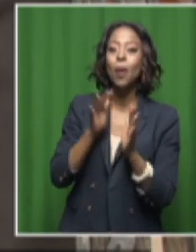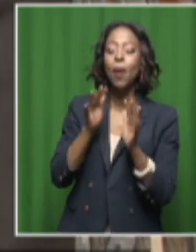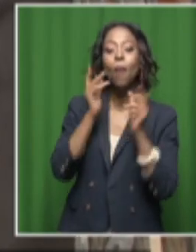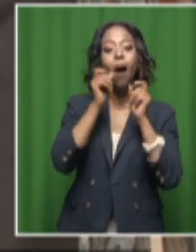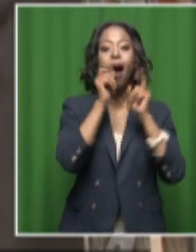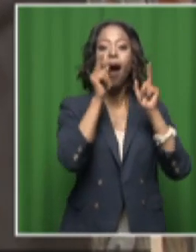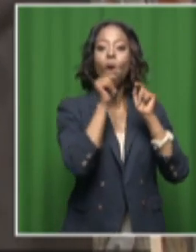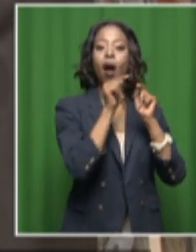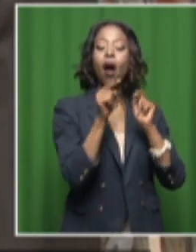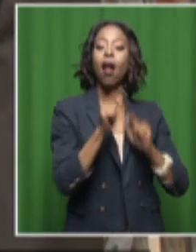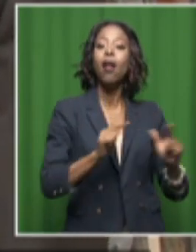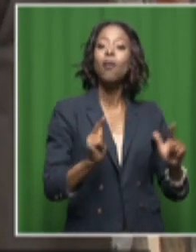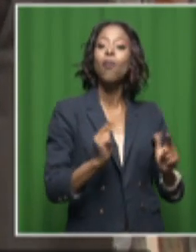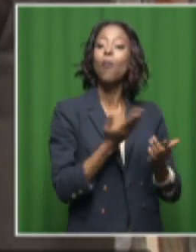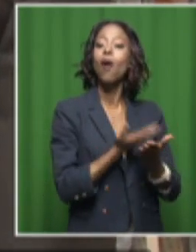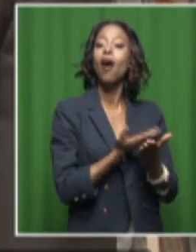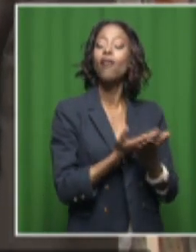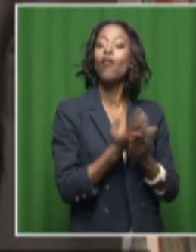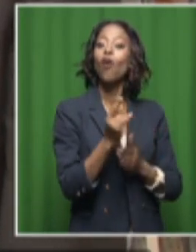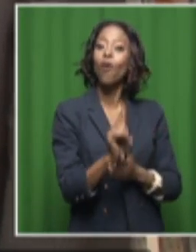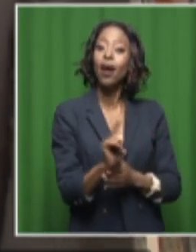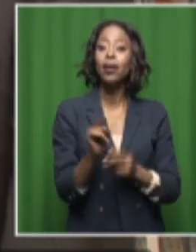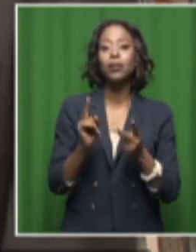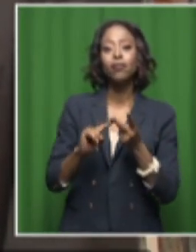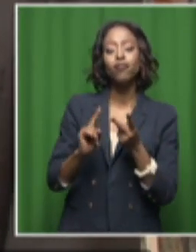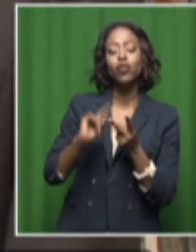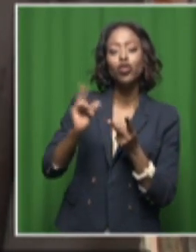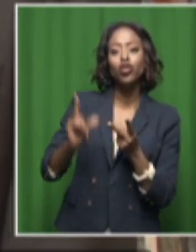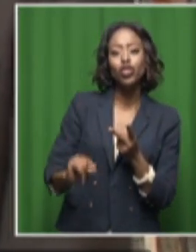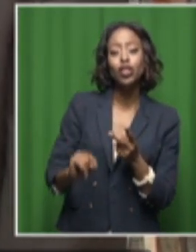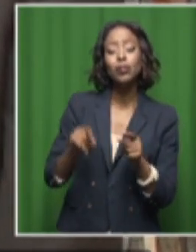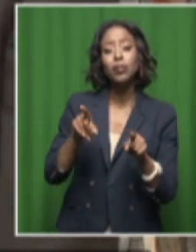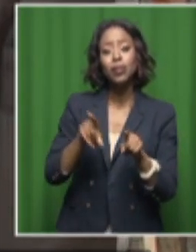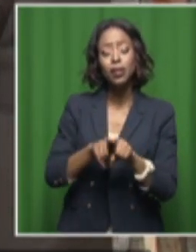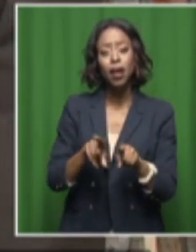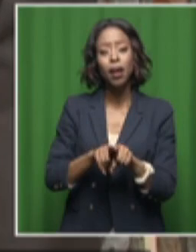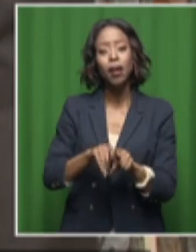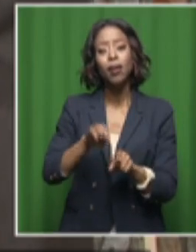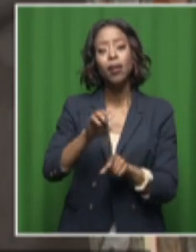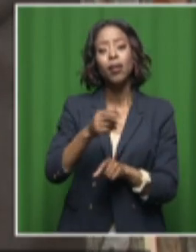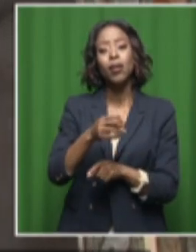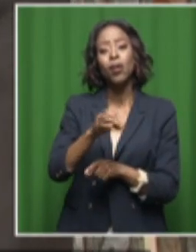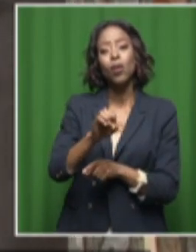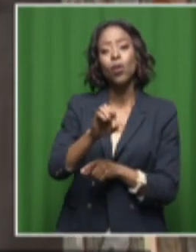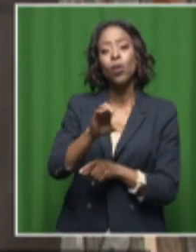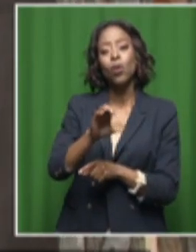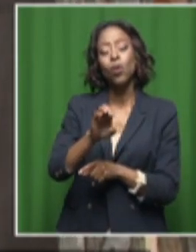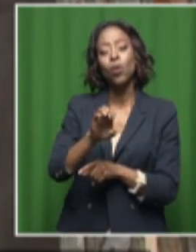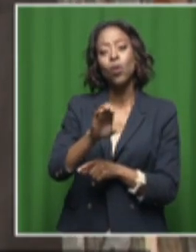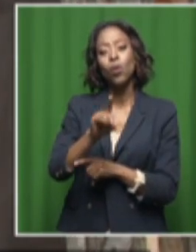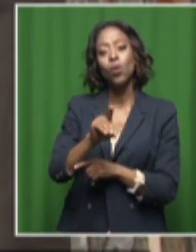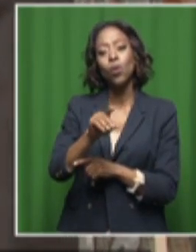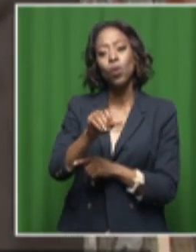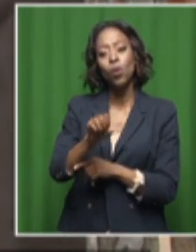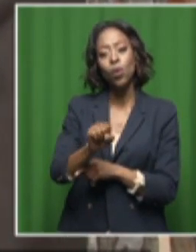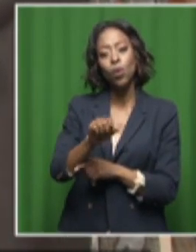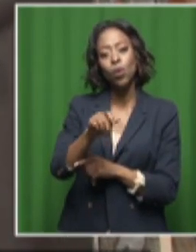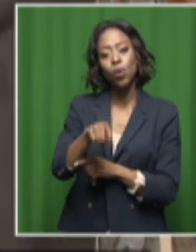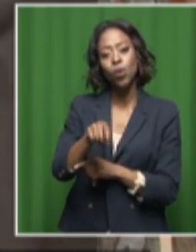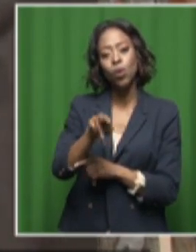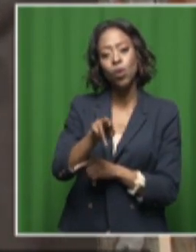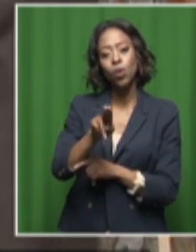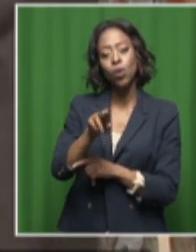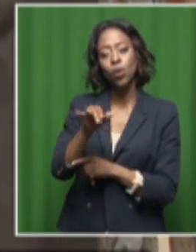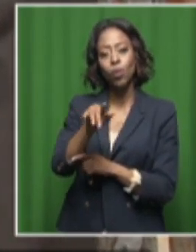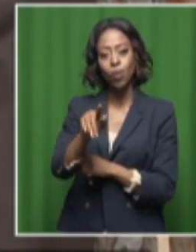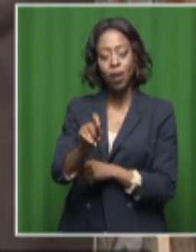that, also attractive to the pocket? When you go to Woodspruit, it's mainly international visitors. But I, as Matlako, as a South African,